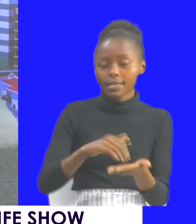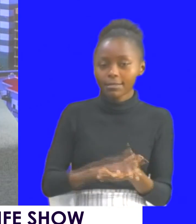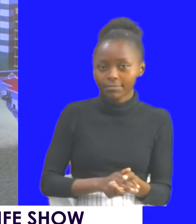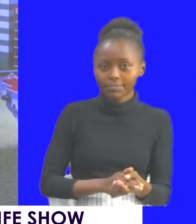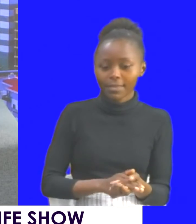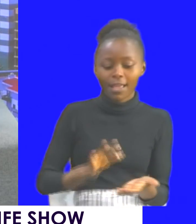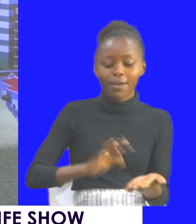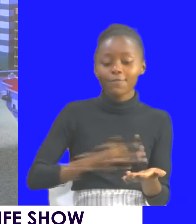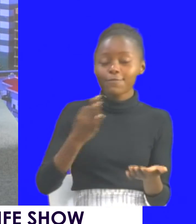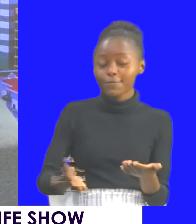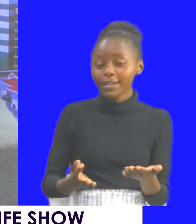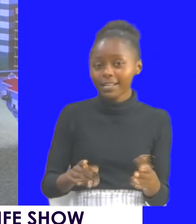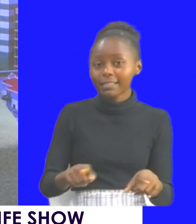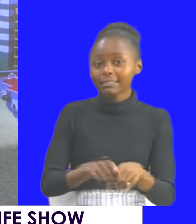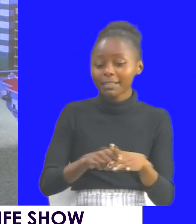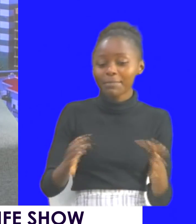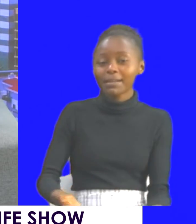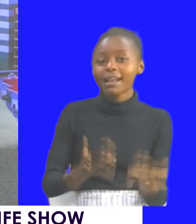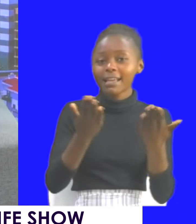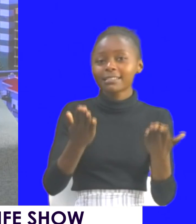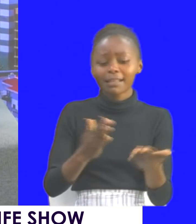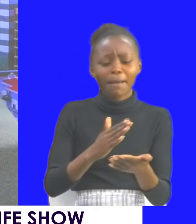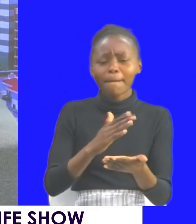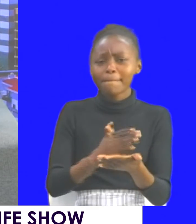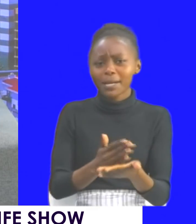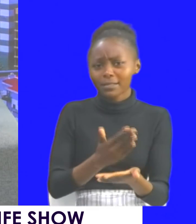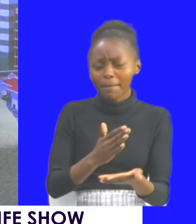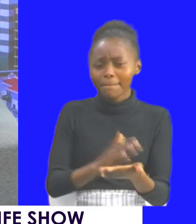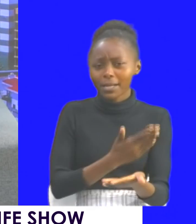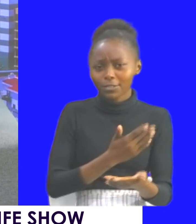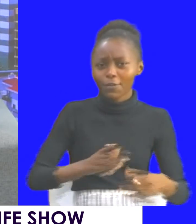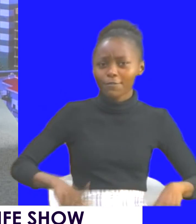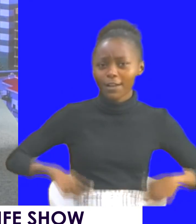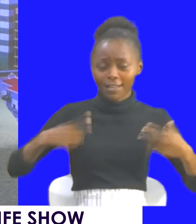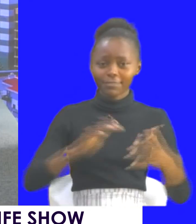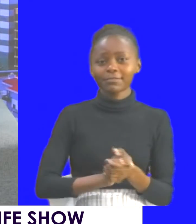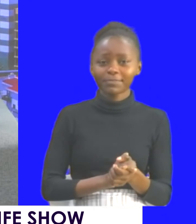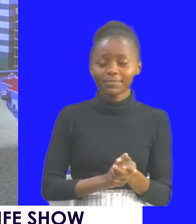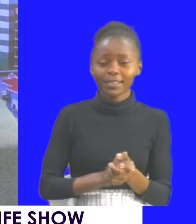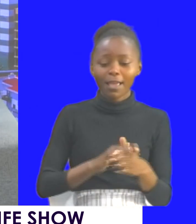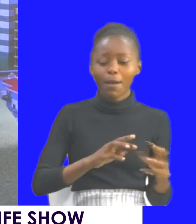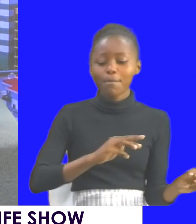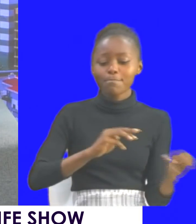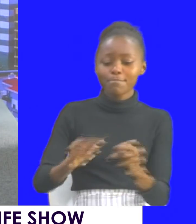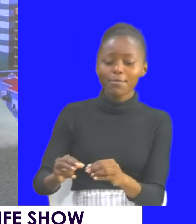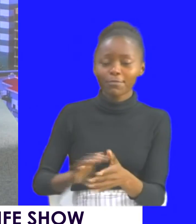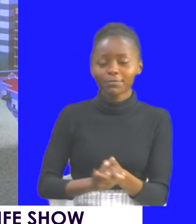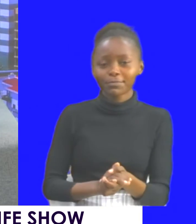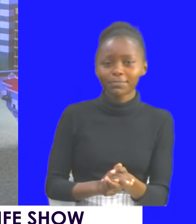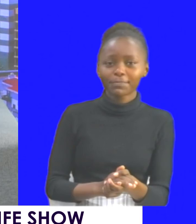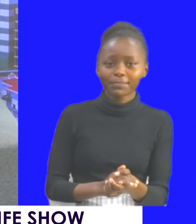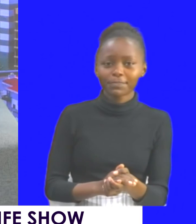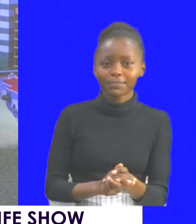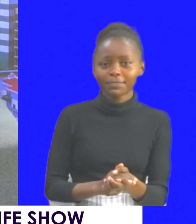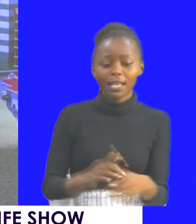and rising is part of life. You need to understand. You move from that level of faith so that even